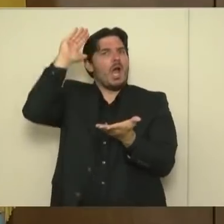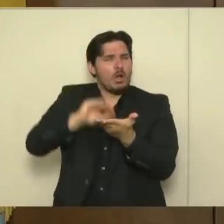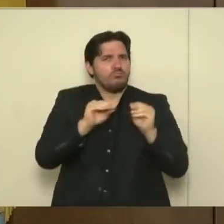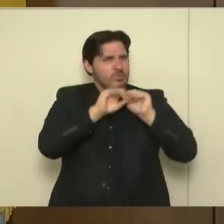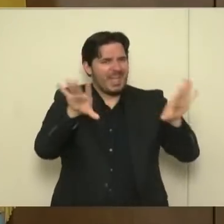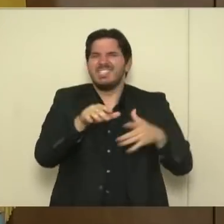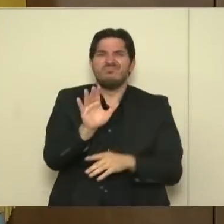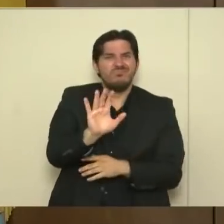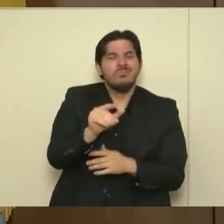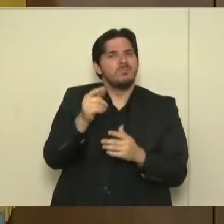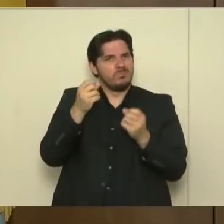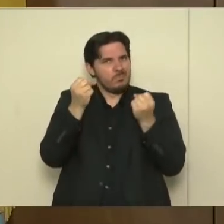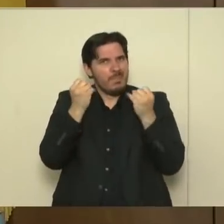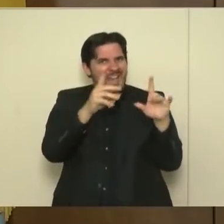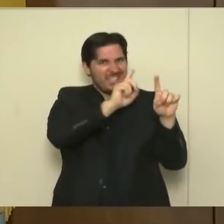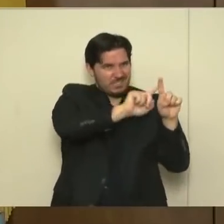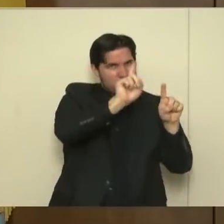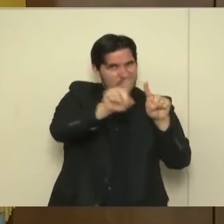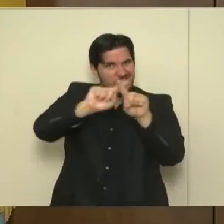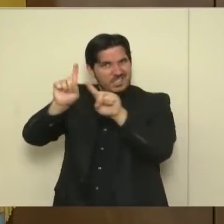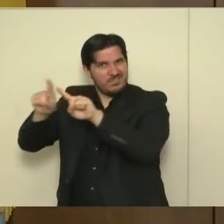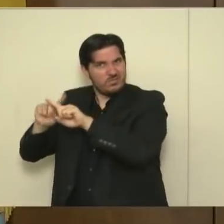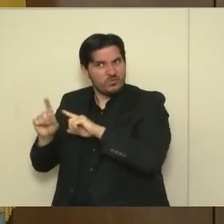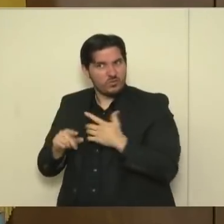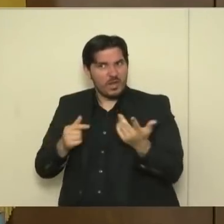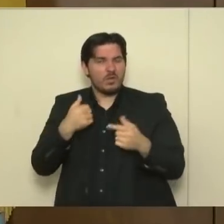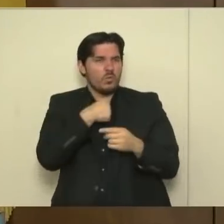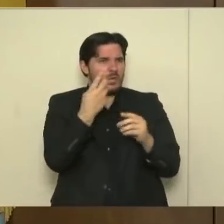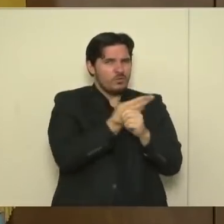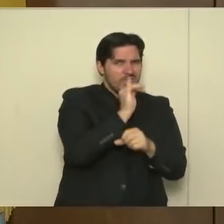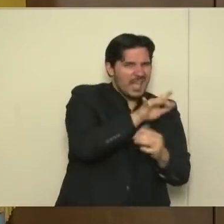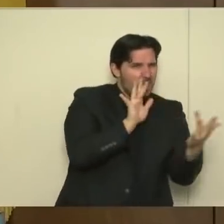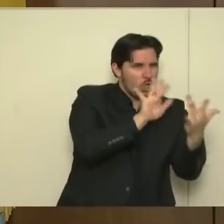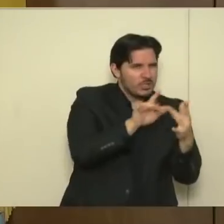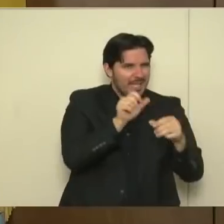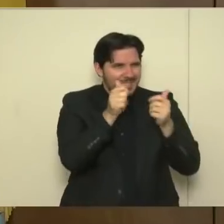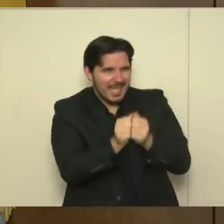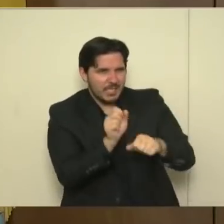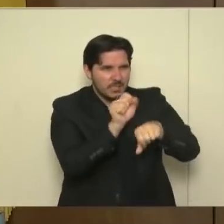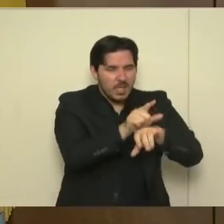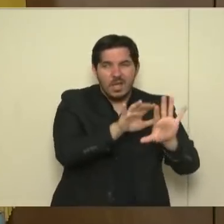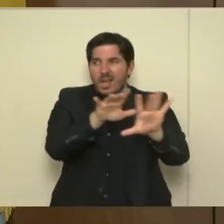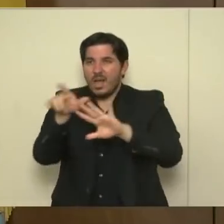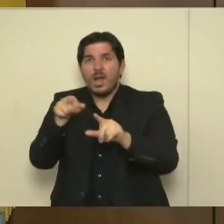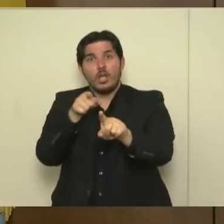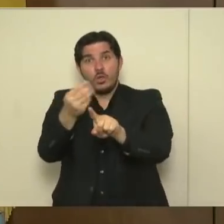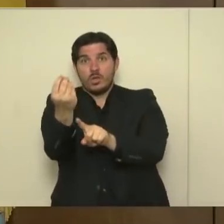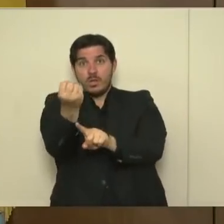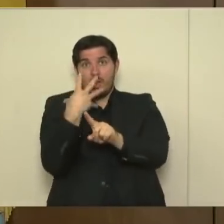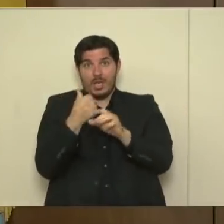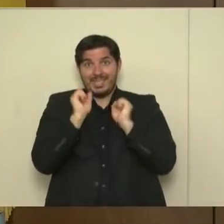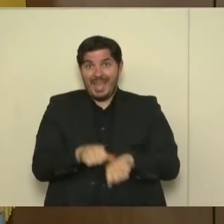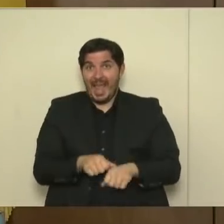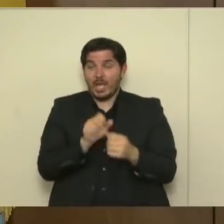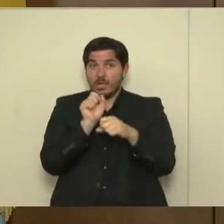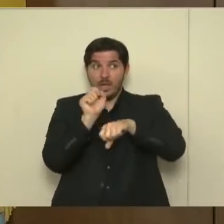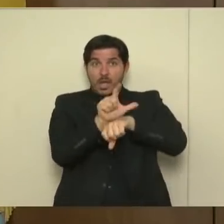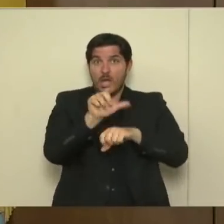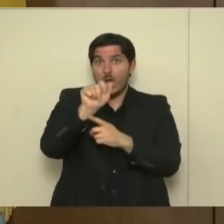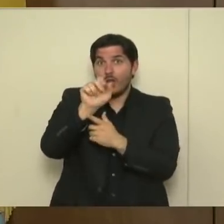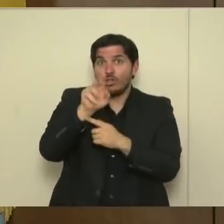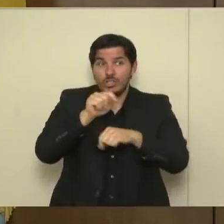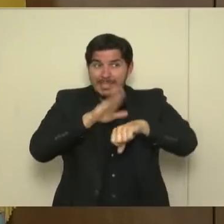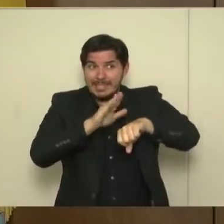really did is gave me another unabashed opportunity to promote that we need New Mexicans to answer